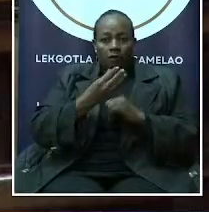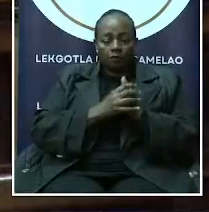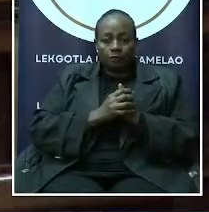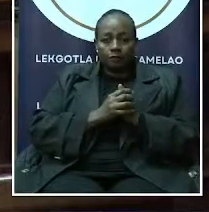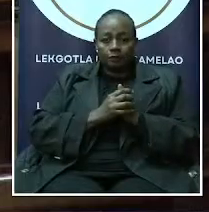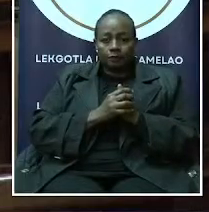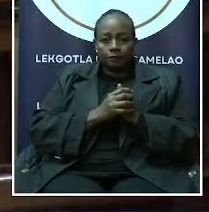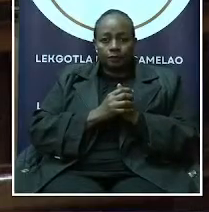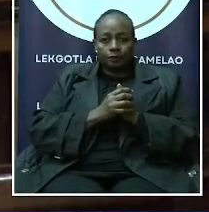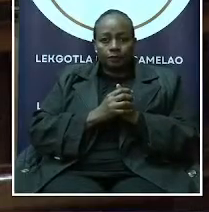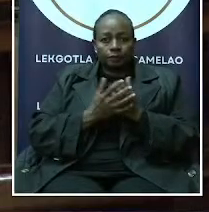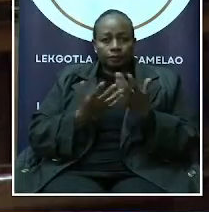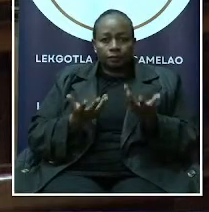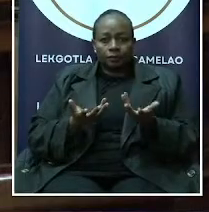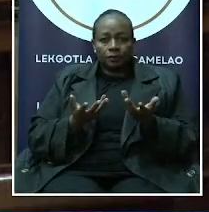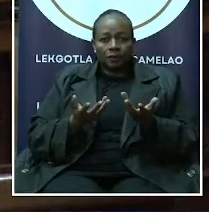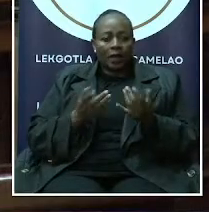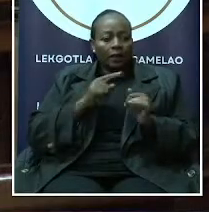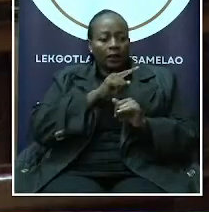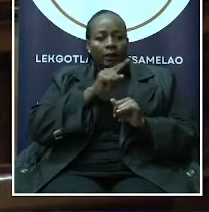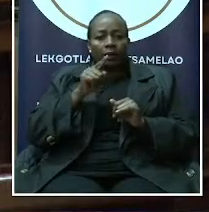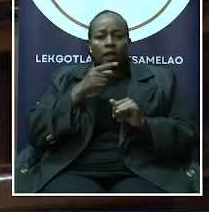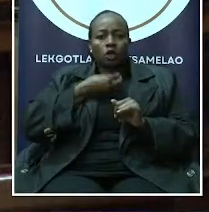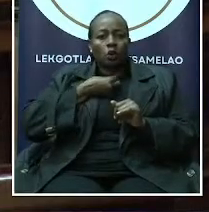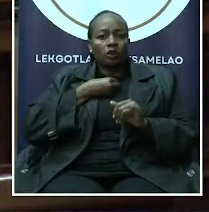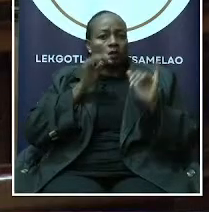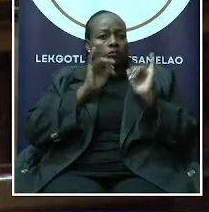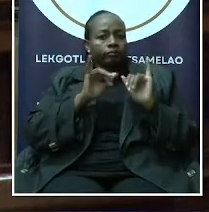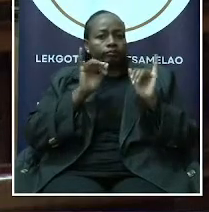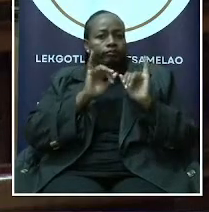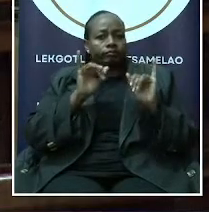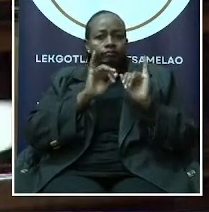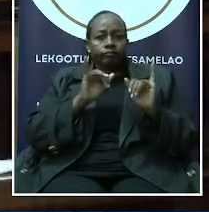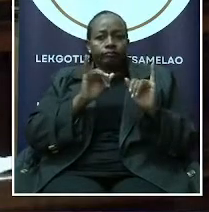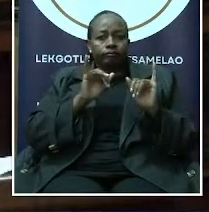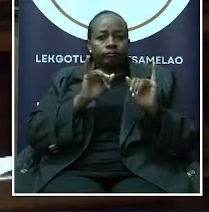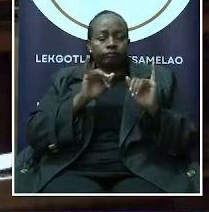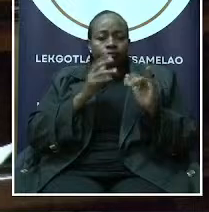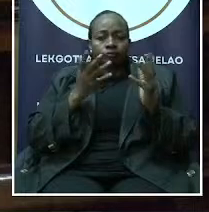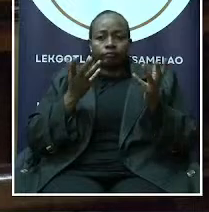must wait to serve our patient alone?